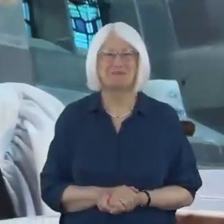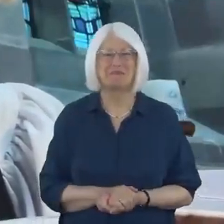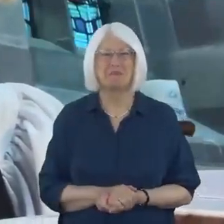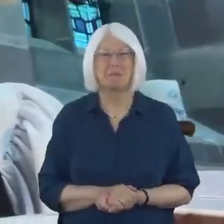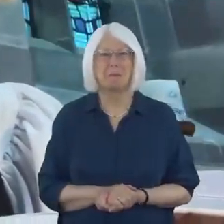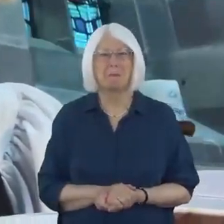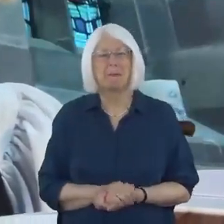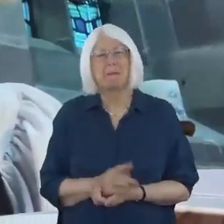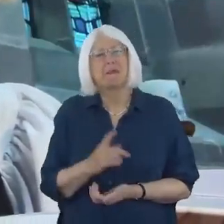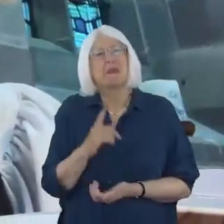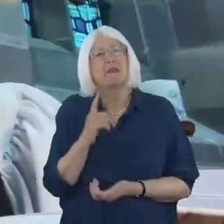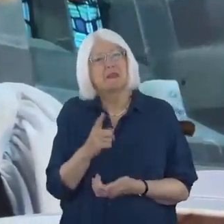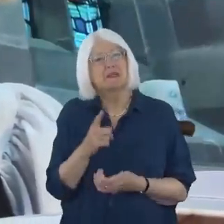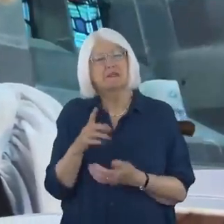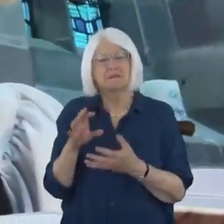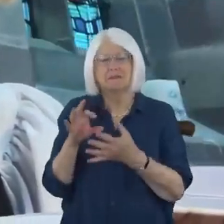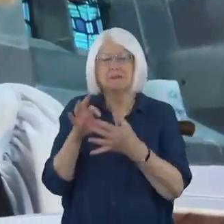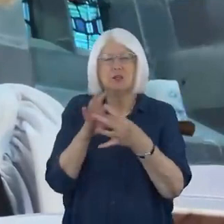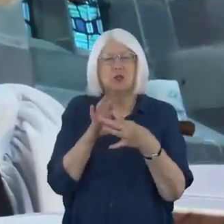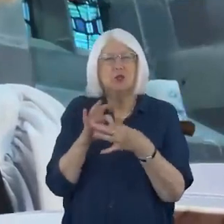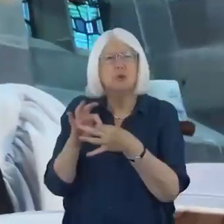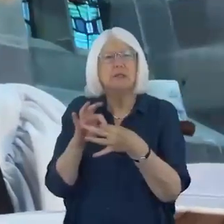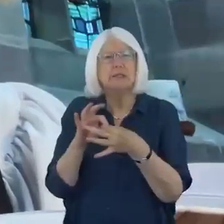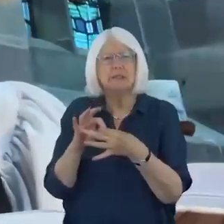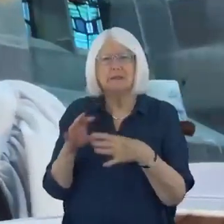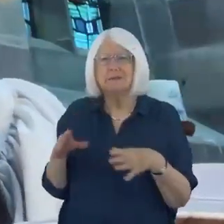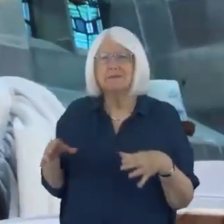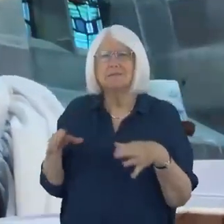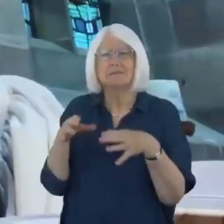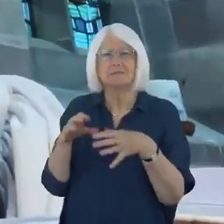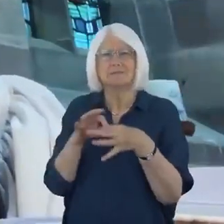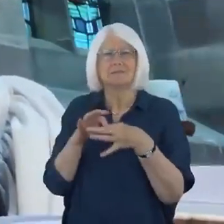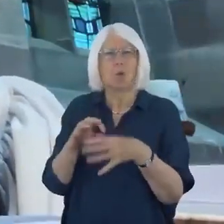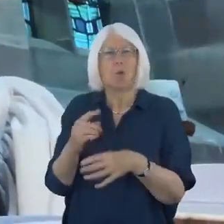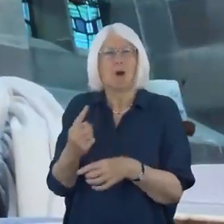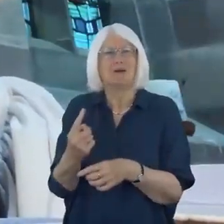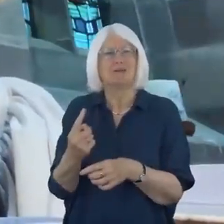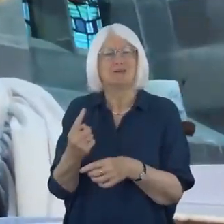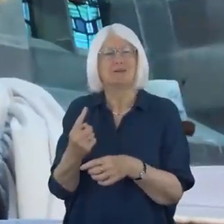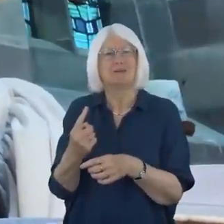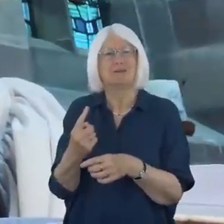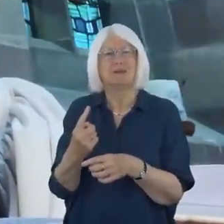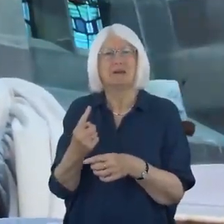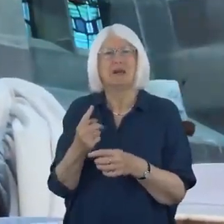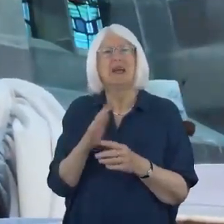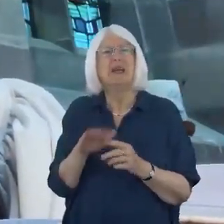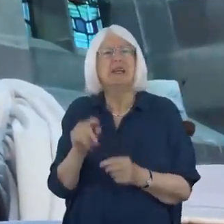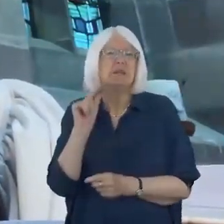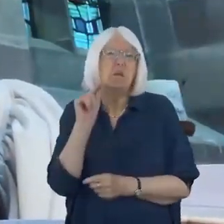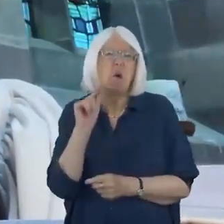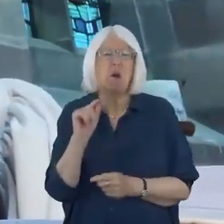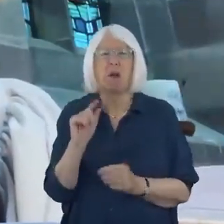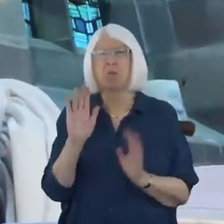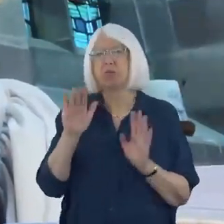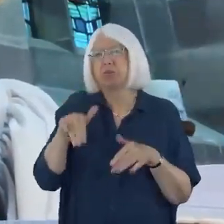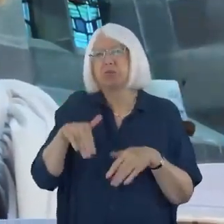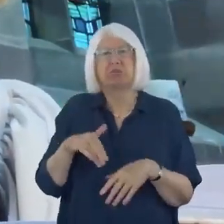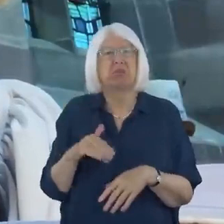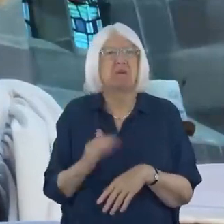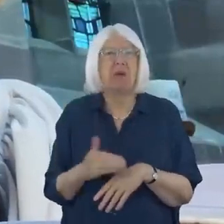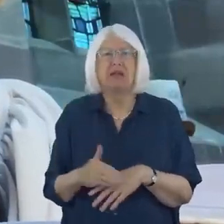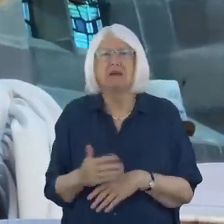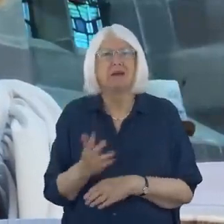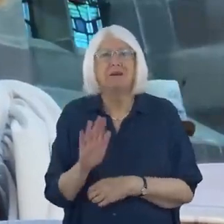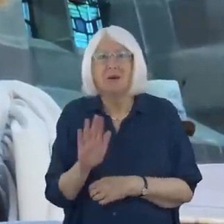This kind of unity that Jesus is seeking from his disciples is not trivial. It is the